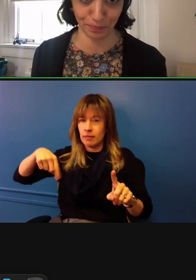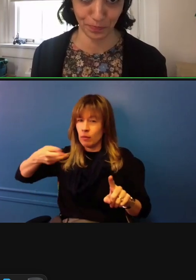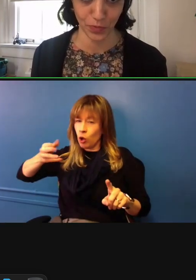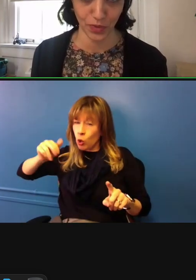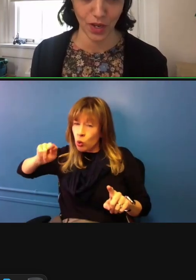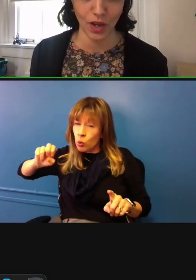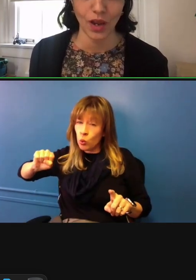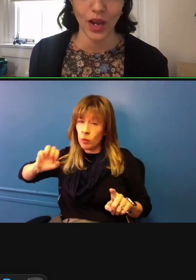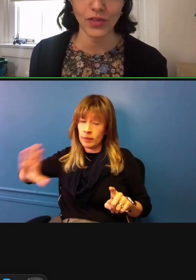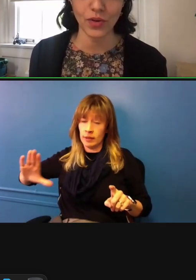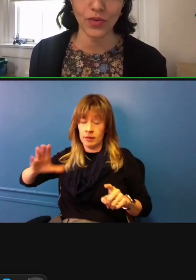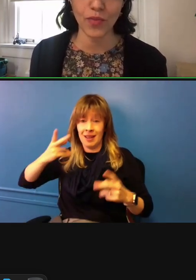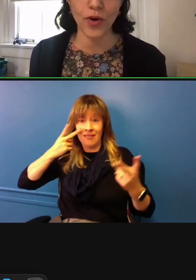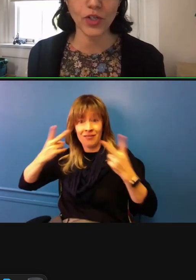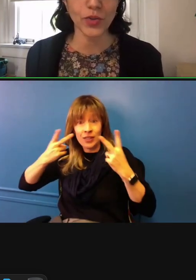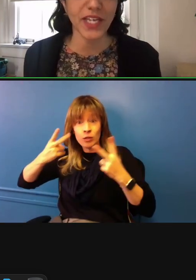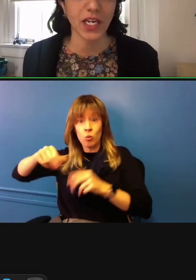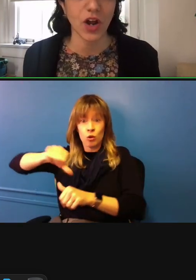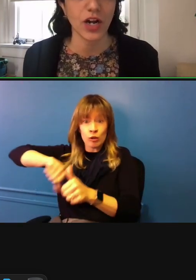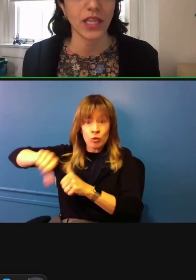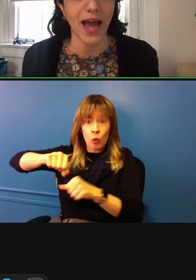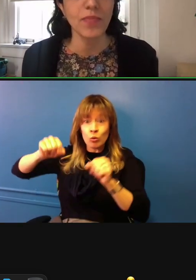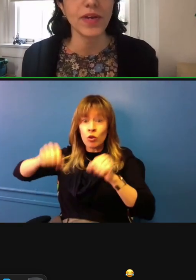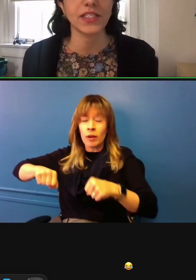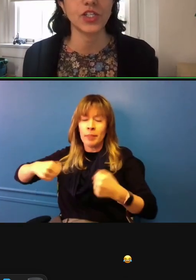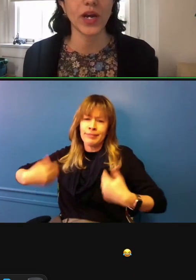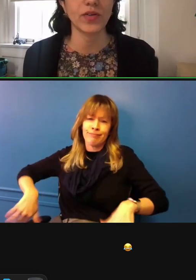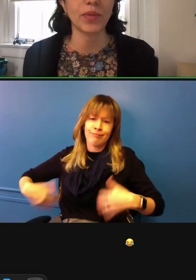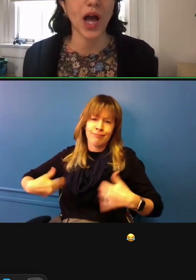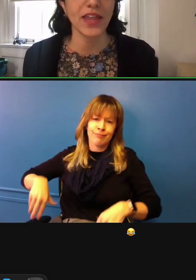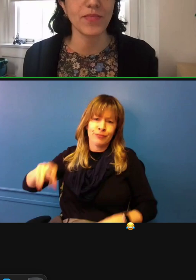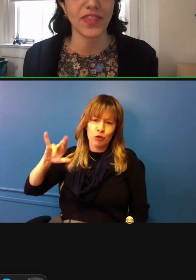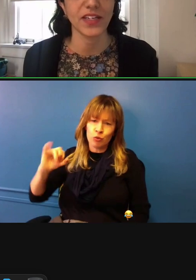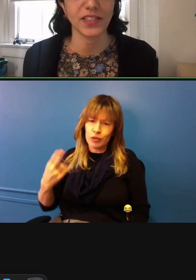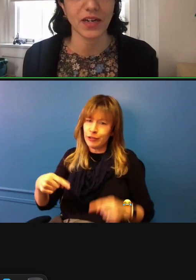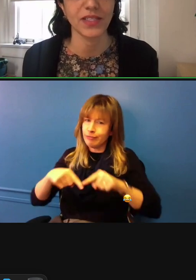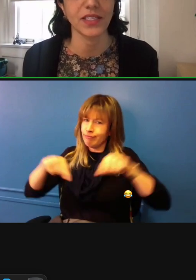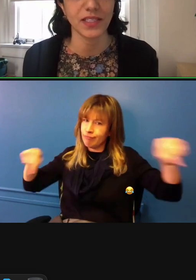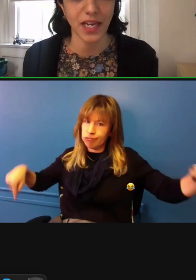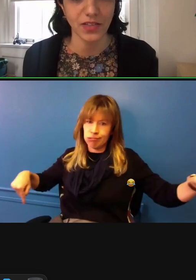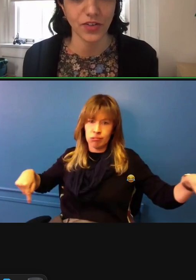abilities. And so the approach we take in our lab is to try to apply